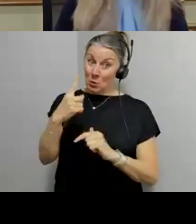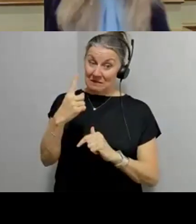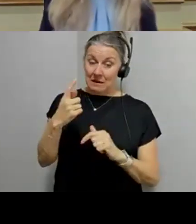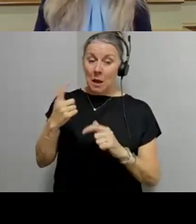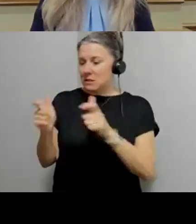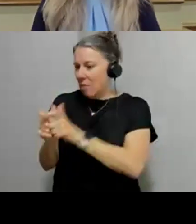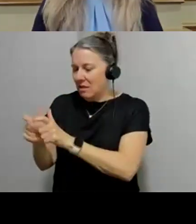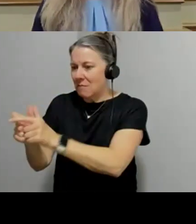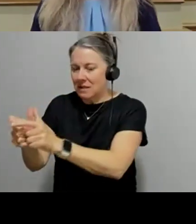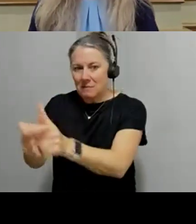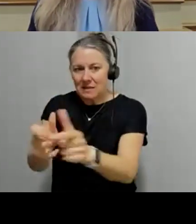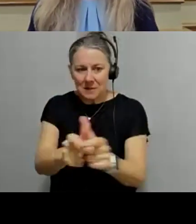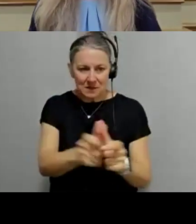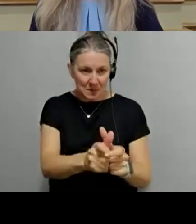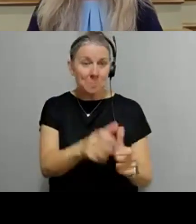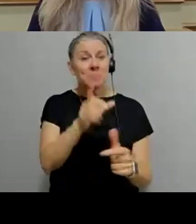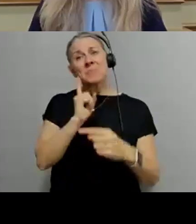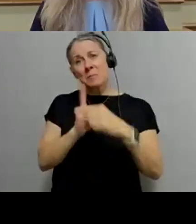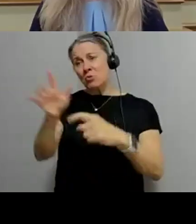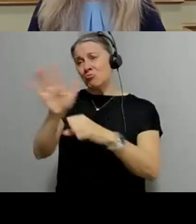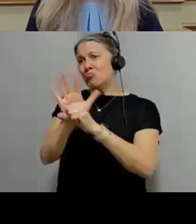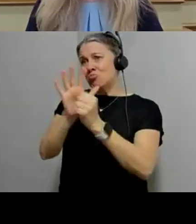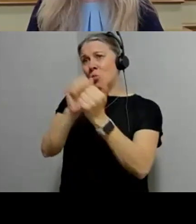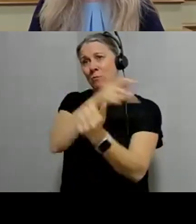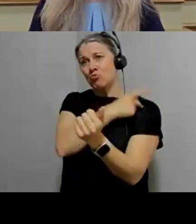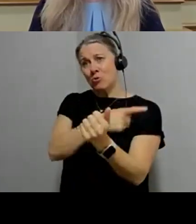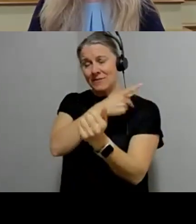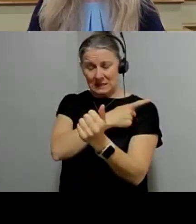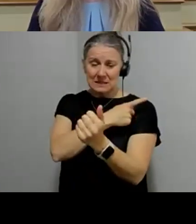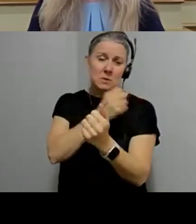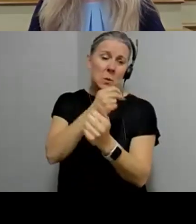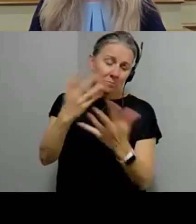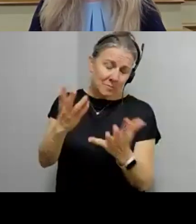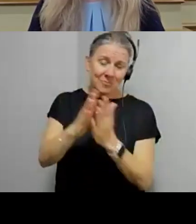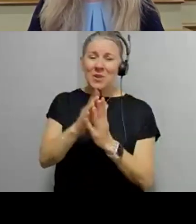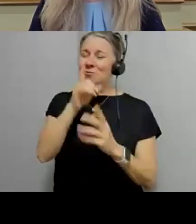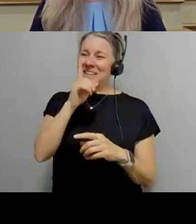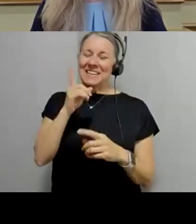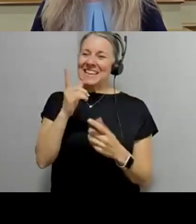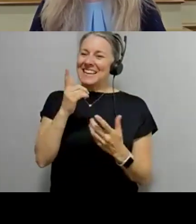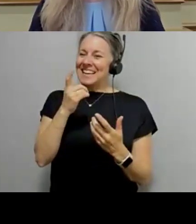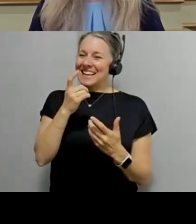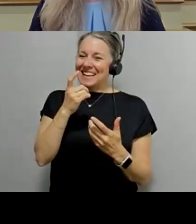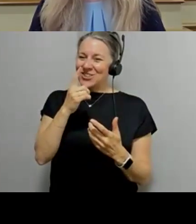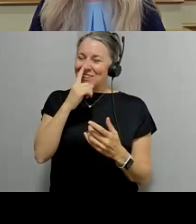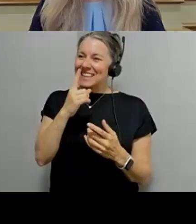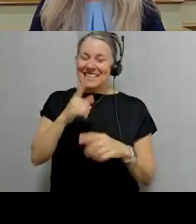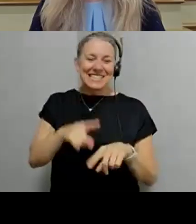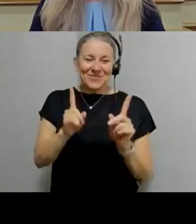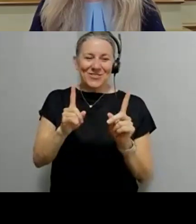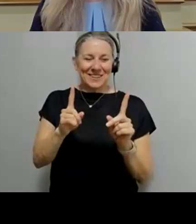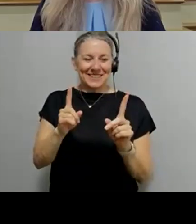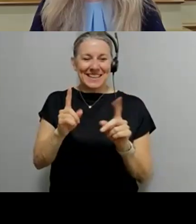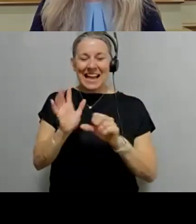actually continue your advocacy also onwards from that. But it is a really different thing to advocate in a small island community or a